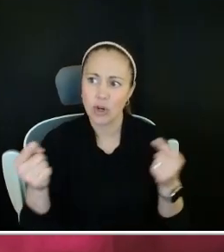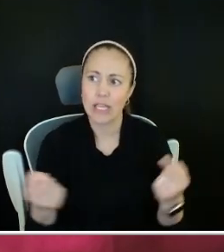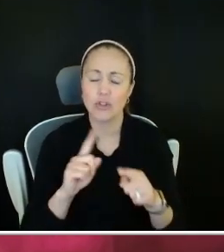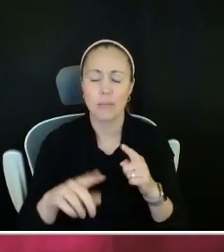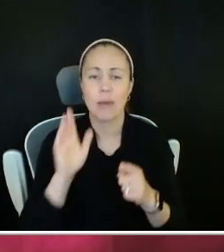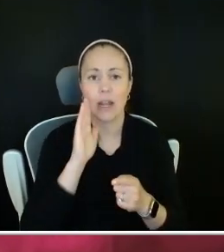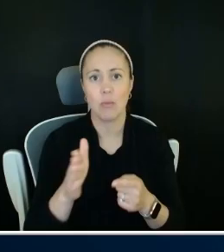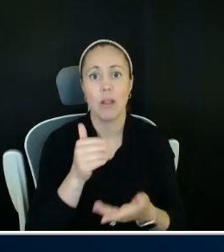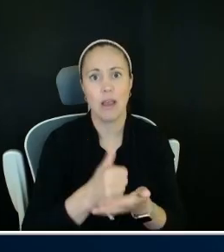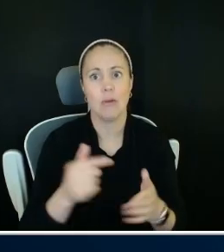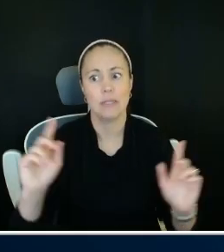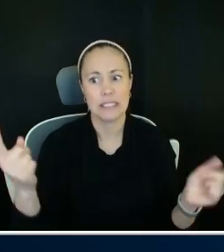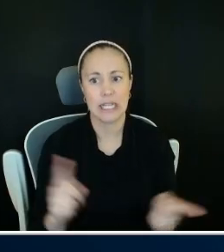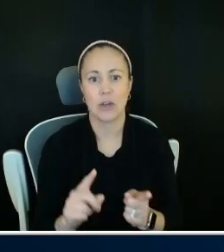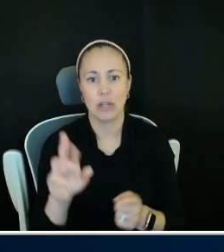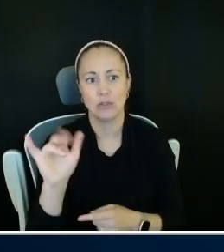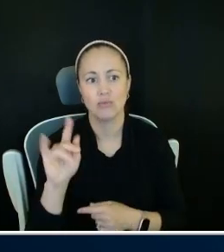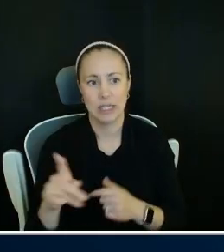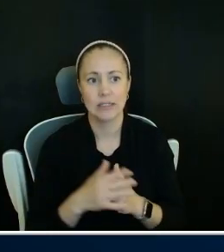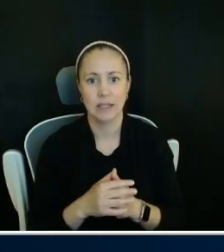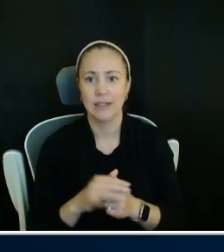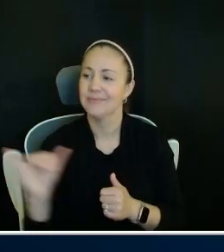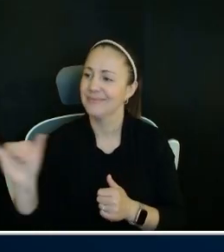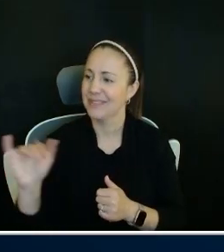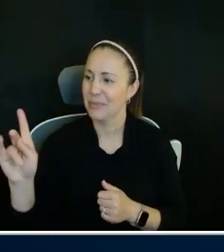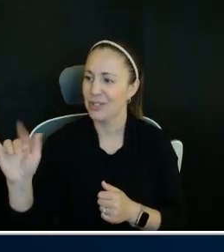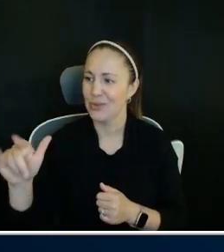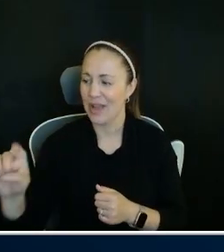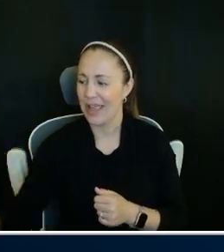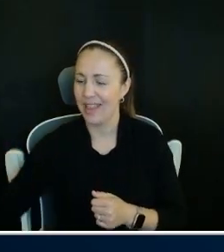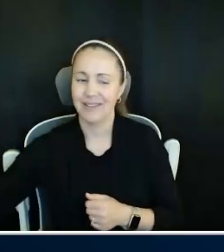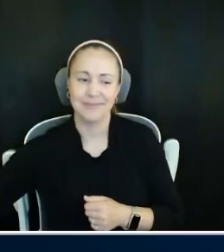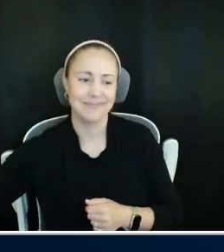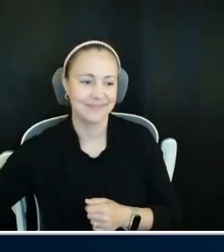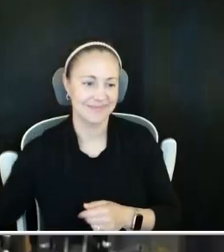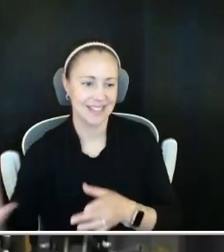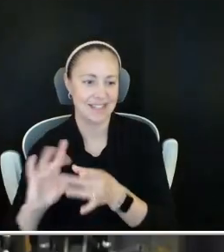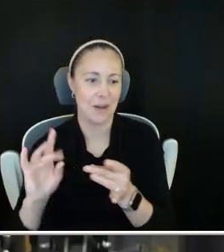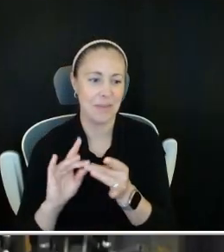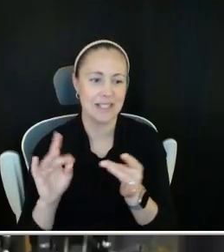it. That's similar to what Kyle has been saying. Kyle, what do you want our viewers to take away from this?